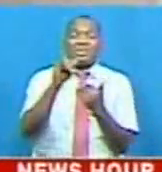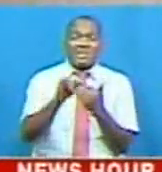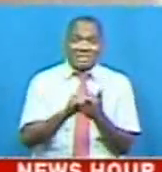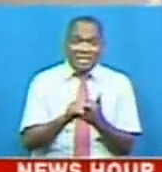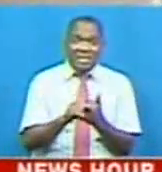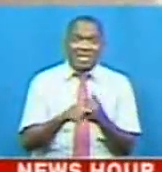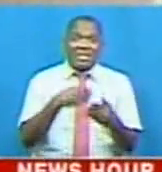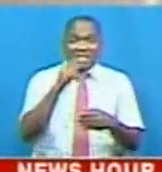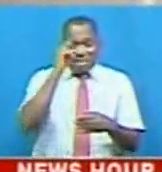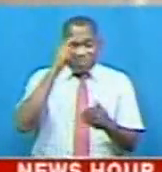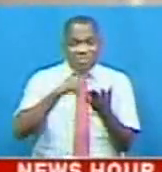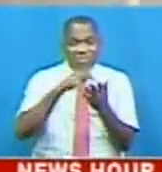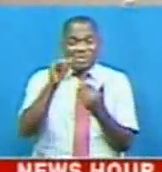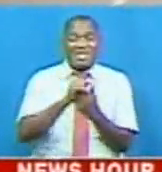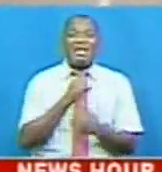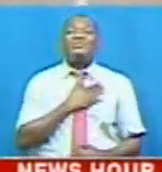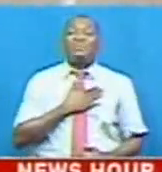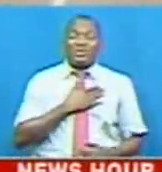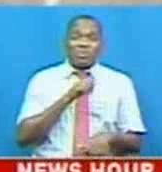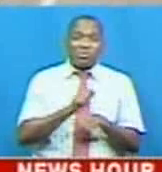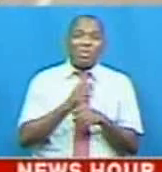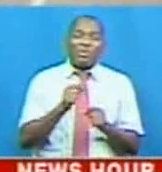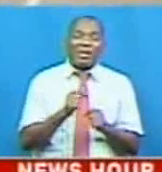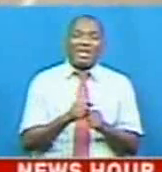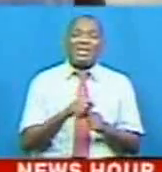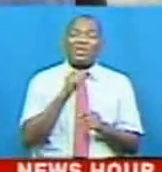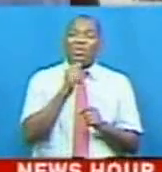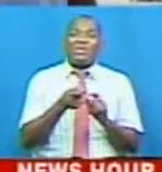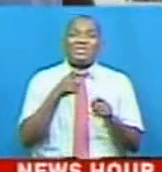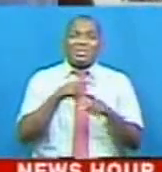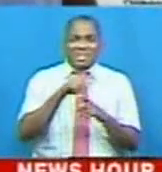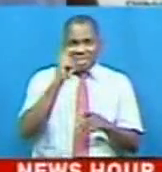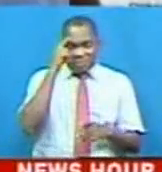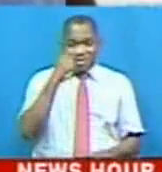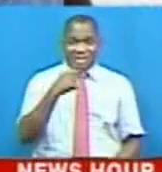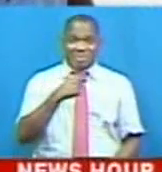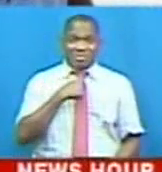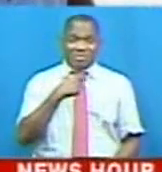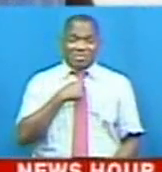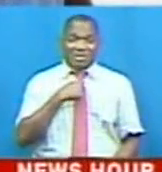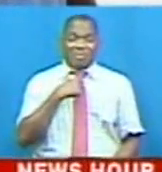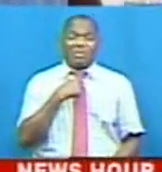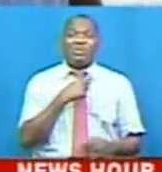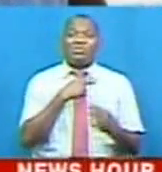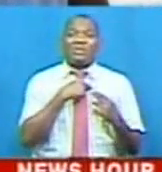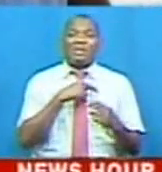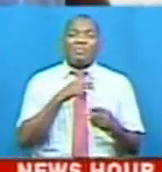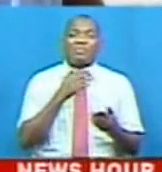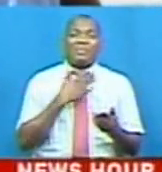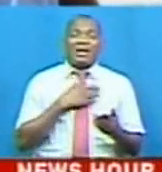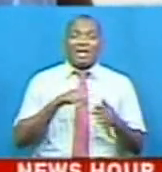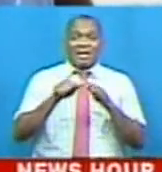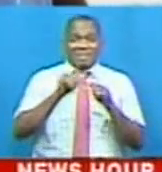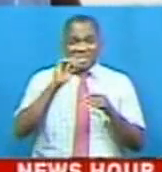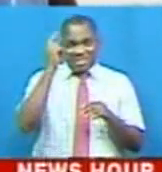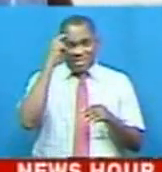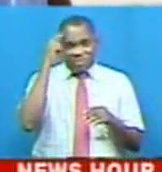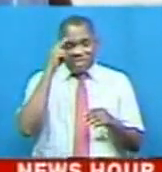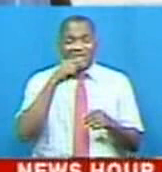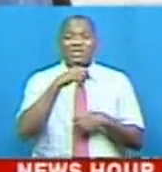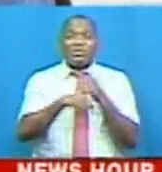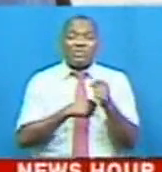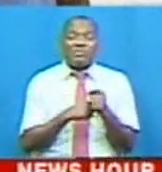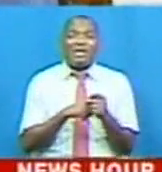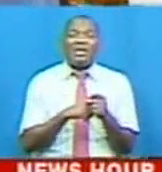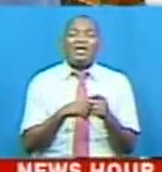executing ongoing government projects not to shortchange government. Under my mandate under Article 187, if government